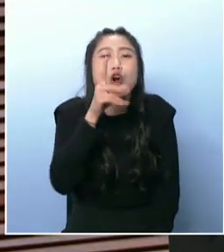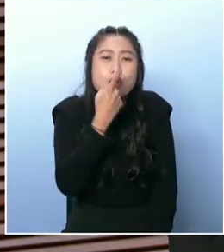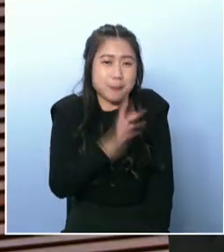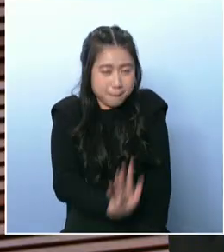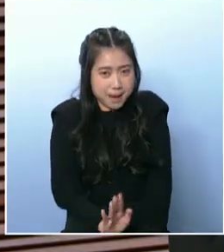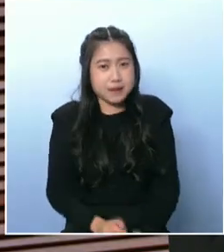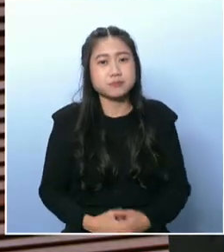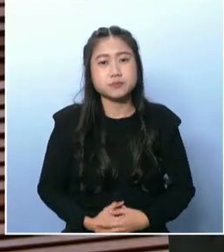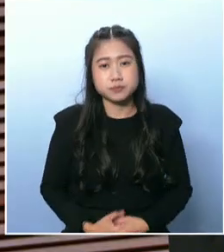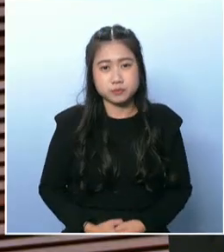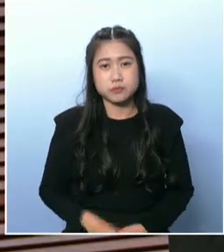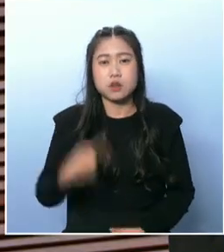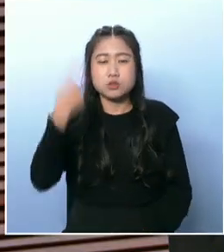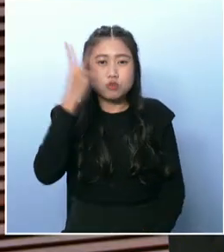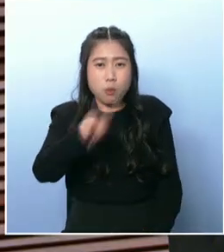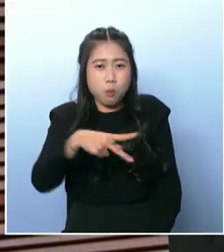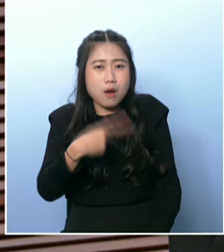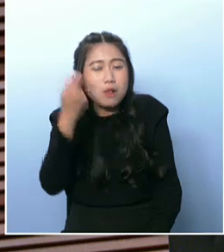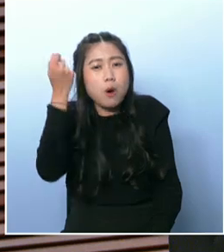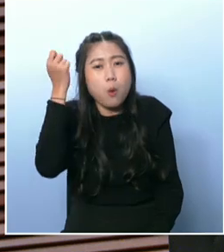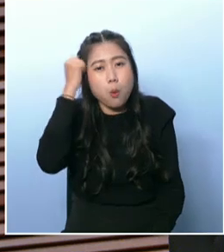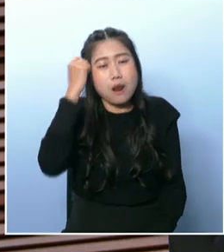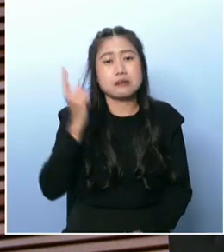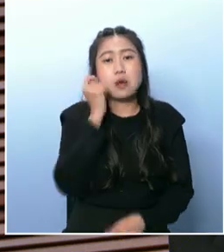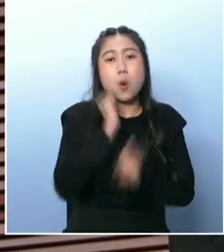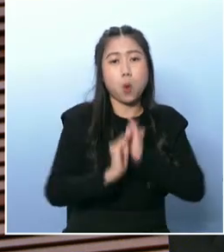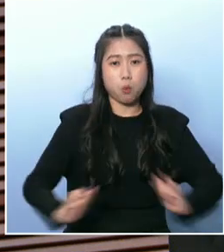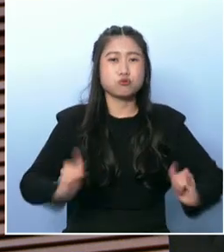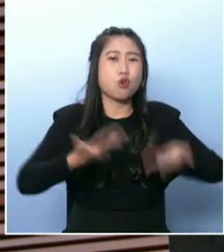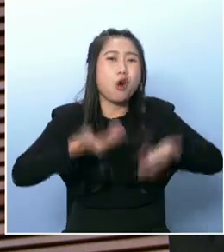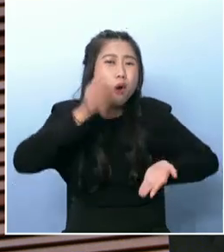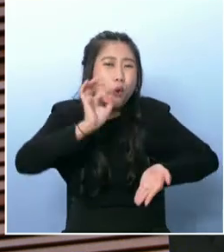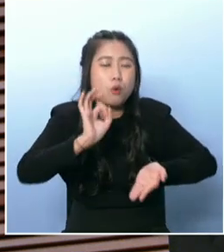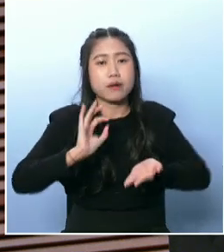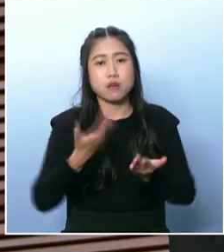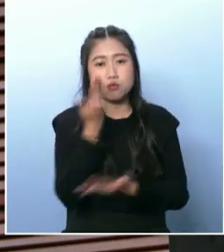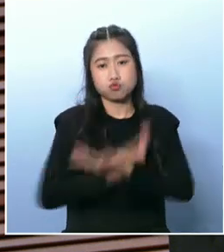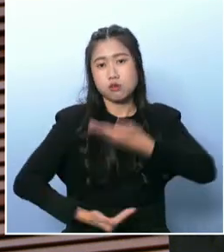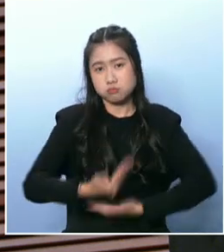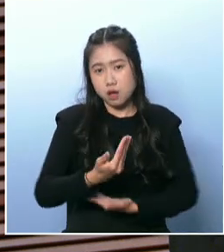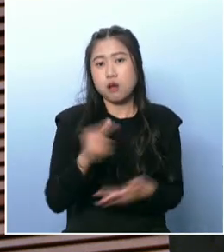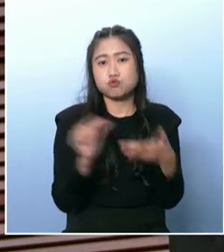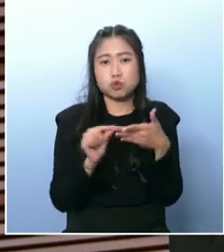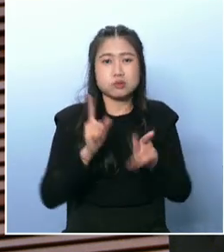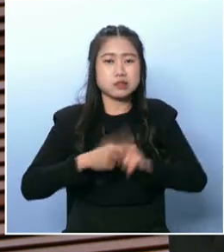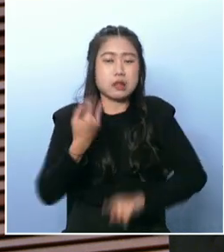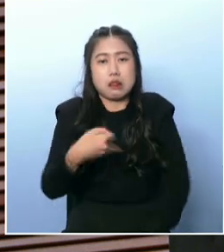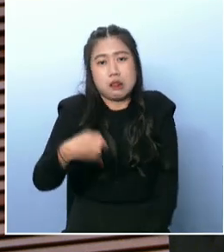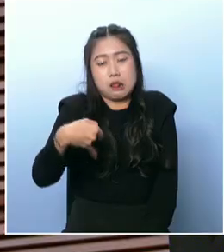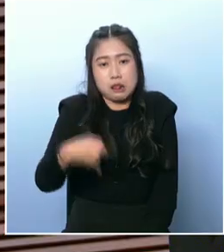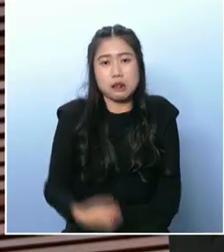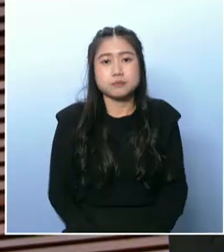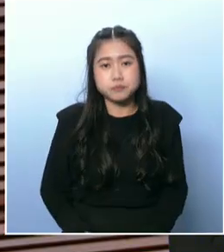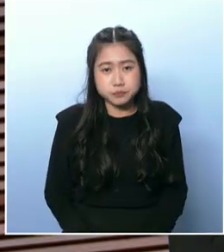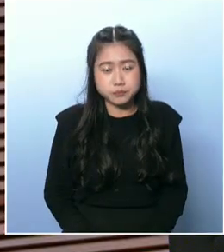Well, I do not want to speak in English, sorry about that. It is difficult to identify places for RCHEs. It may be easier to